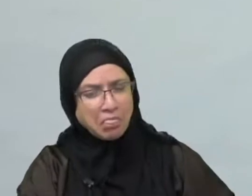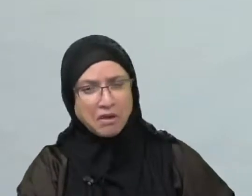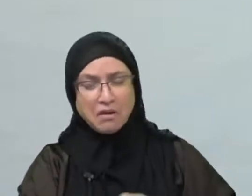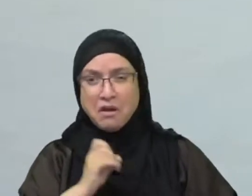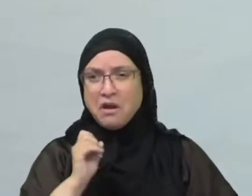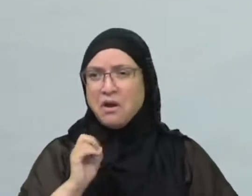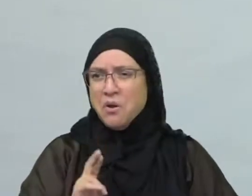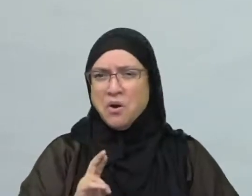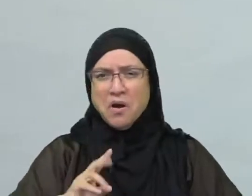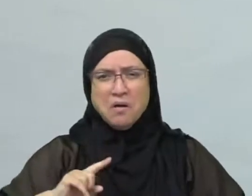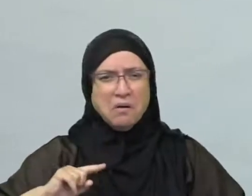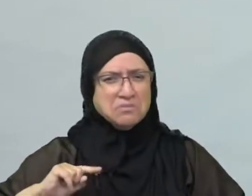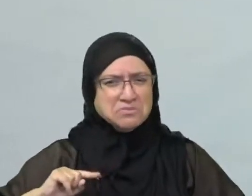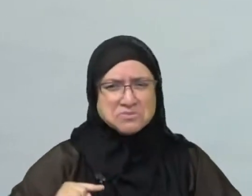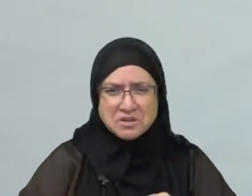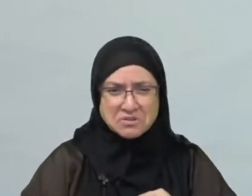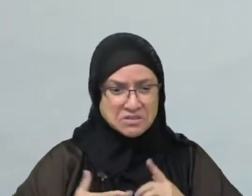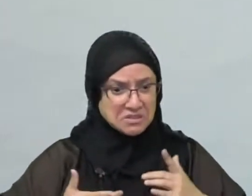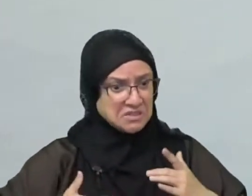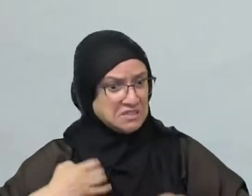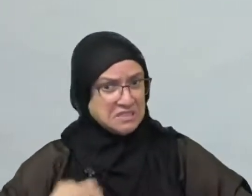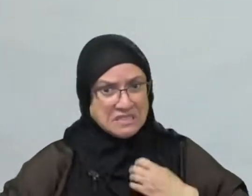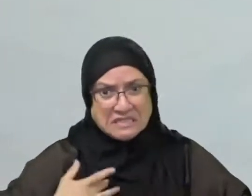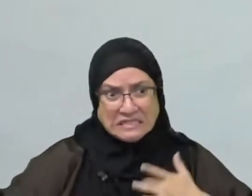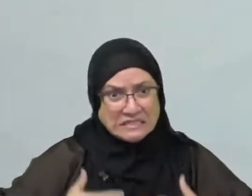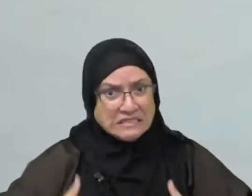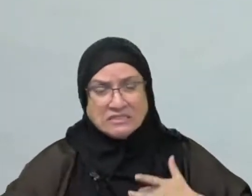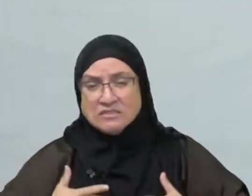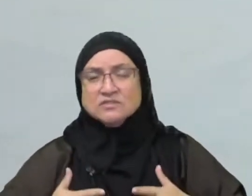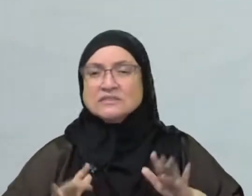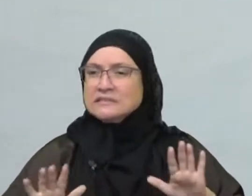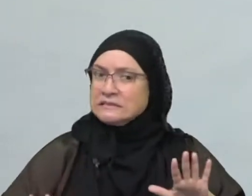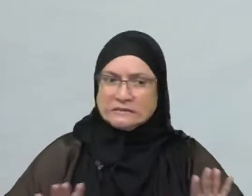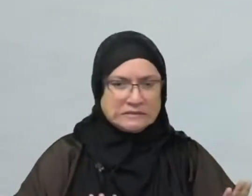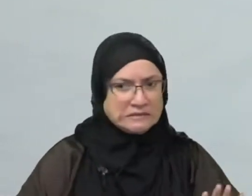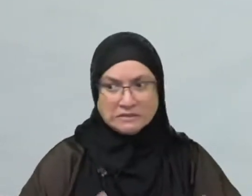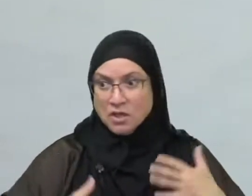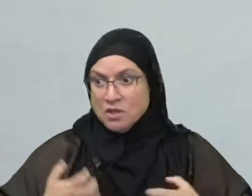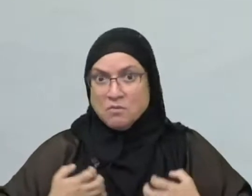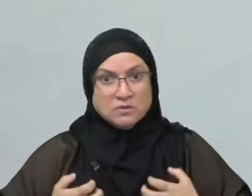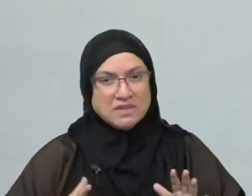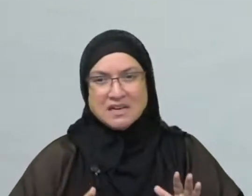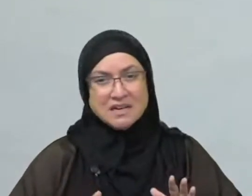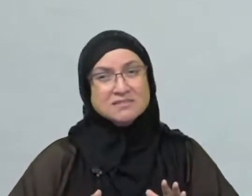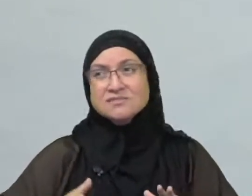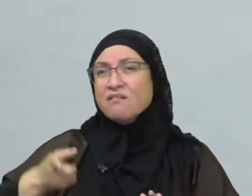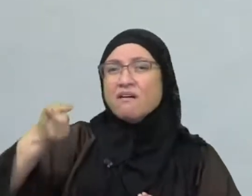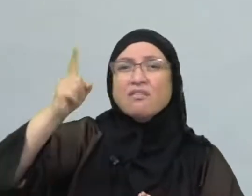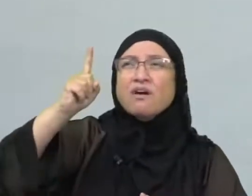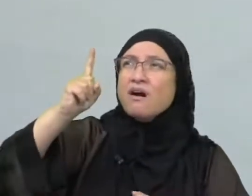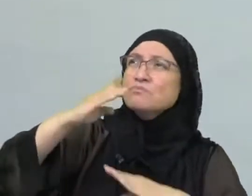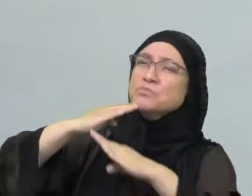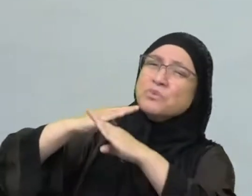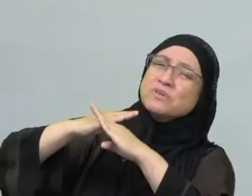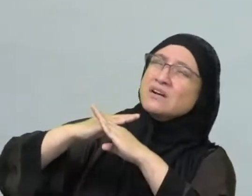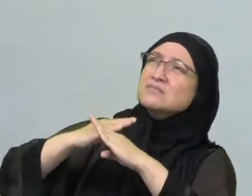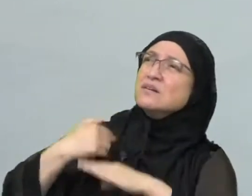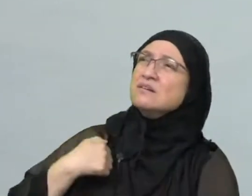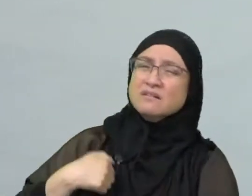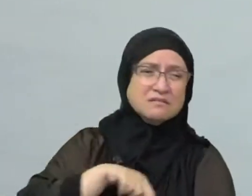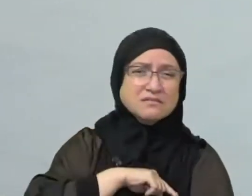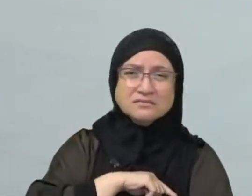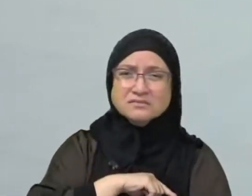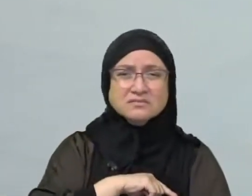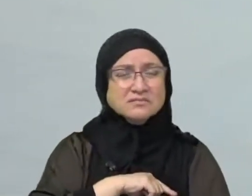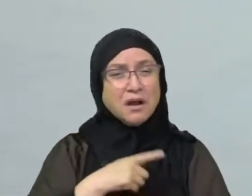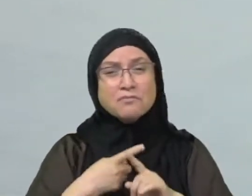grief over the past, anxious over that which is still to come. And I seek refuge in you from being incapable or